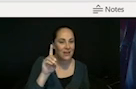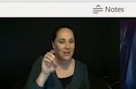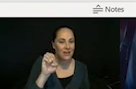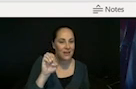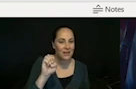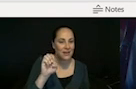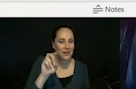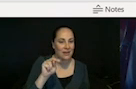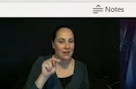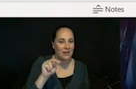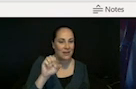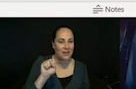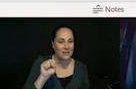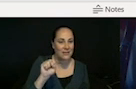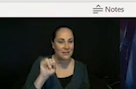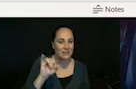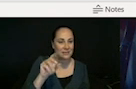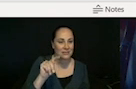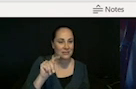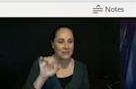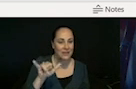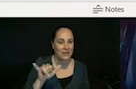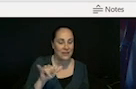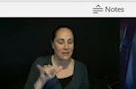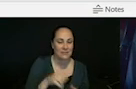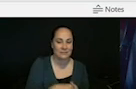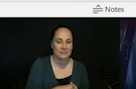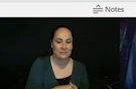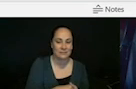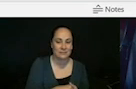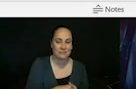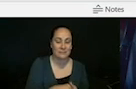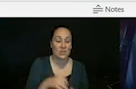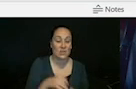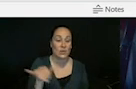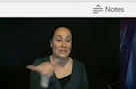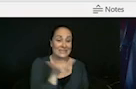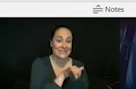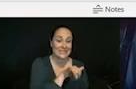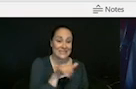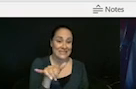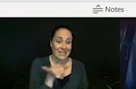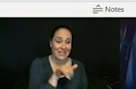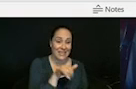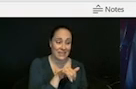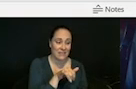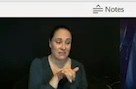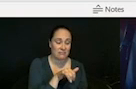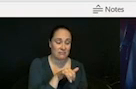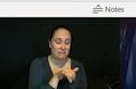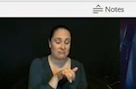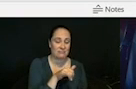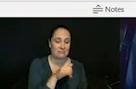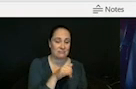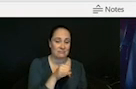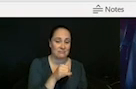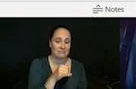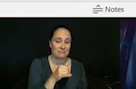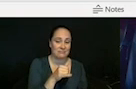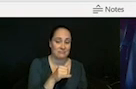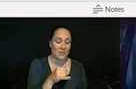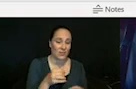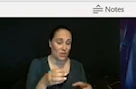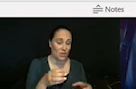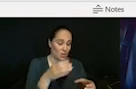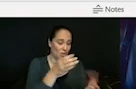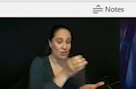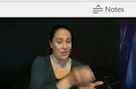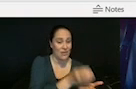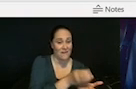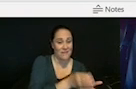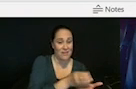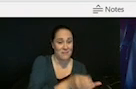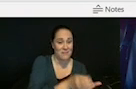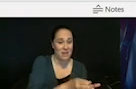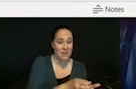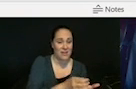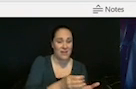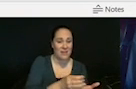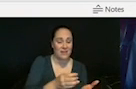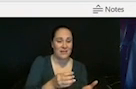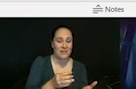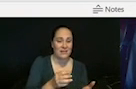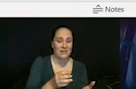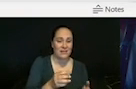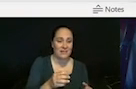And that's the same reason when you put in creamer into your coffee mug, right, the liquids don't mix together at the same time because they have different